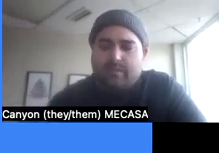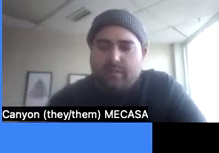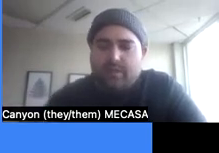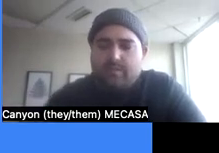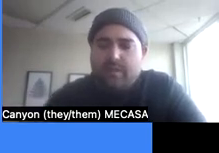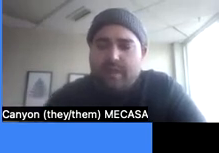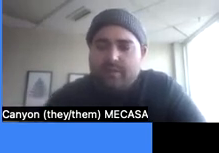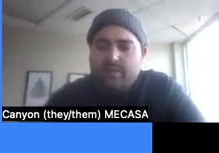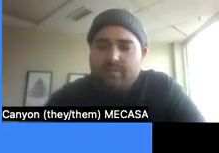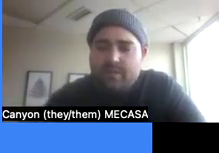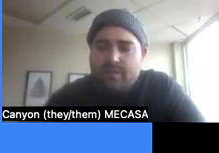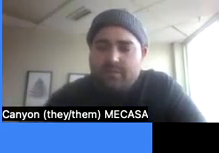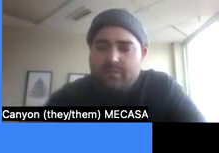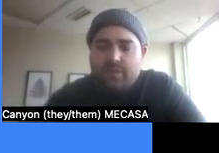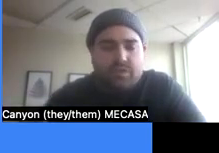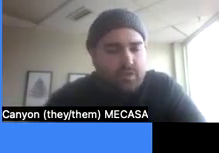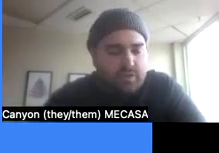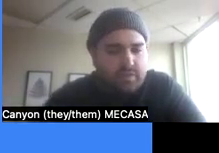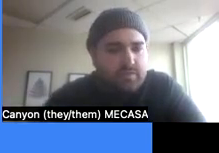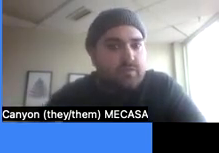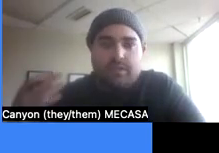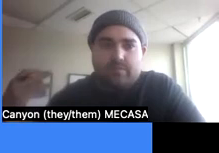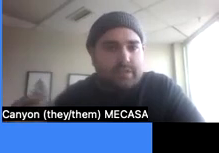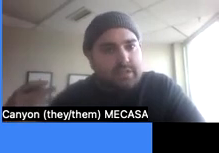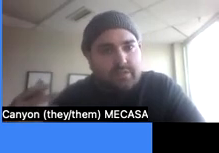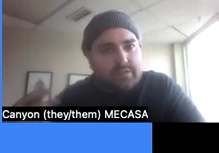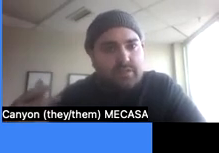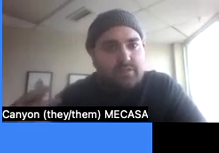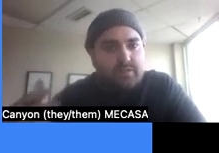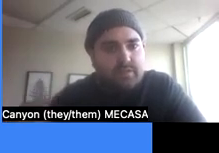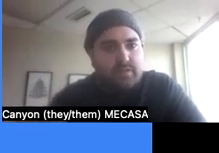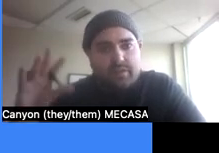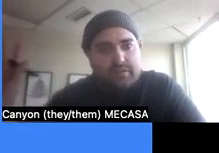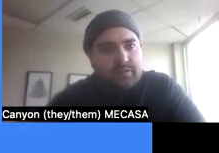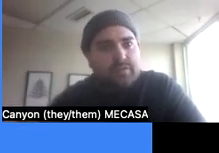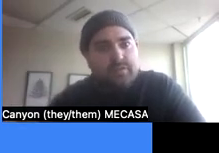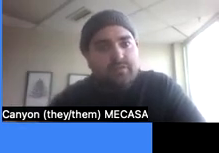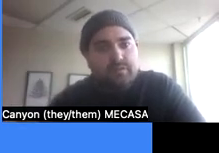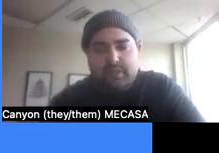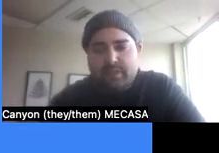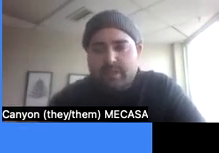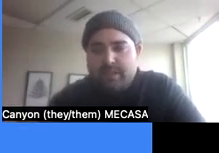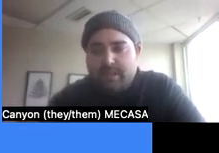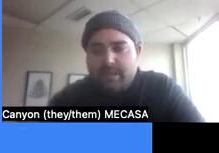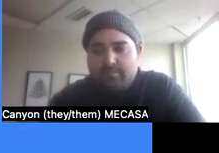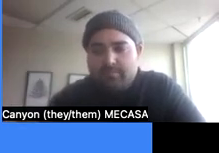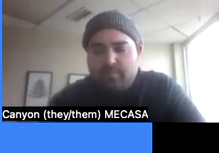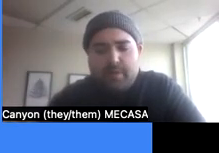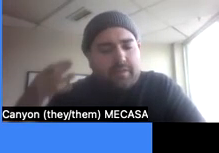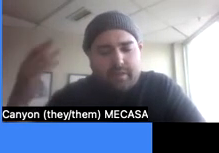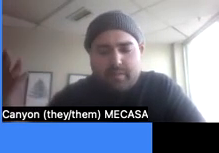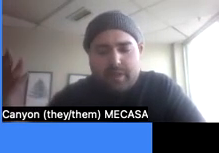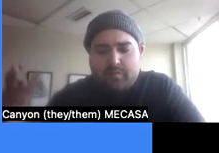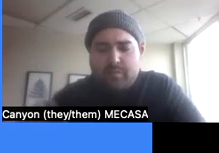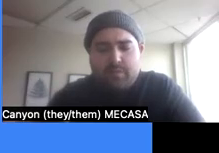ask a question about that in terms of insurance. So we don't really deal with insurance. All our services are free.